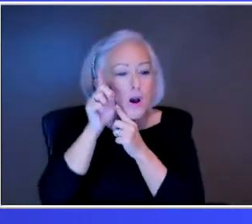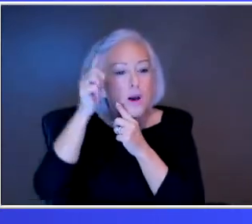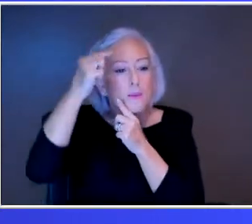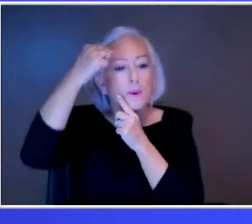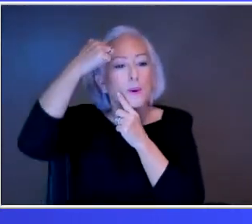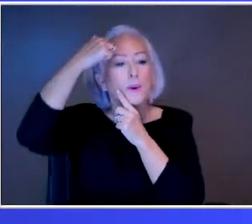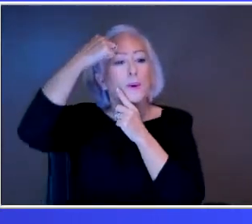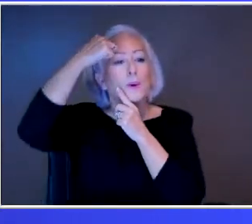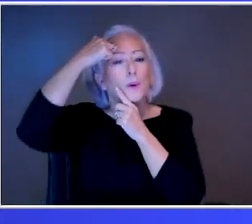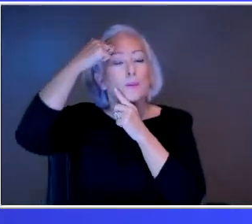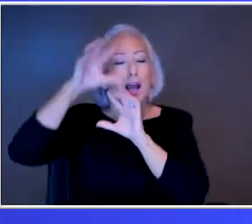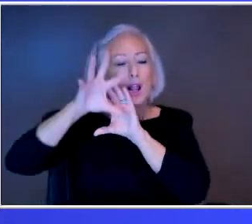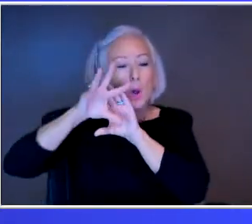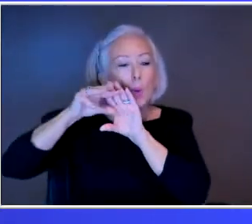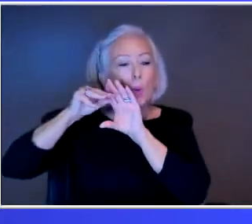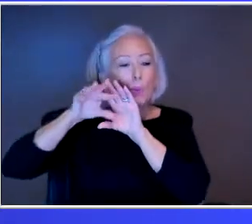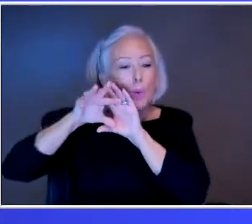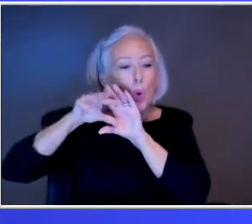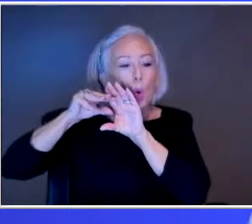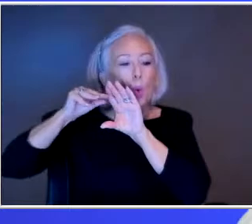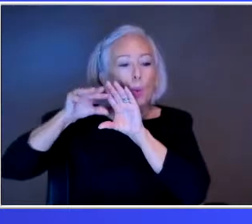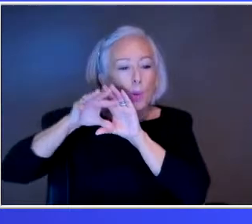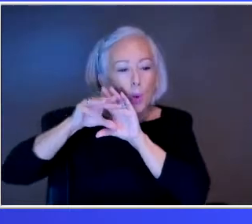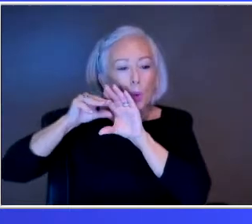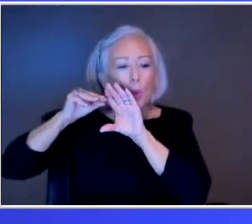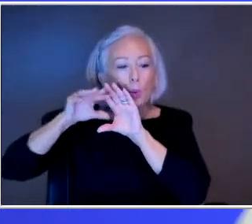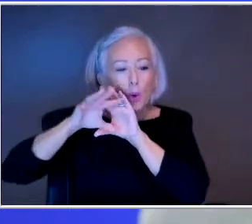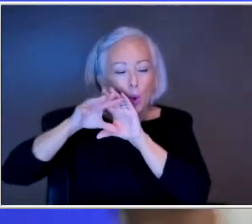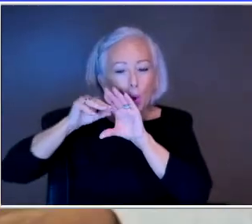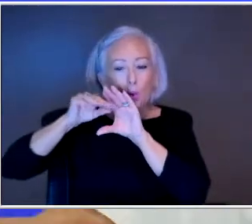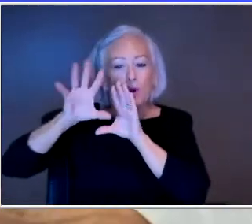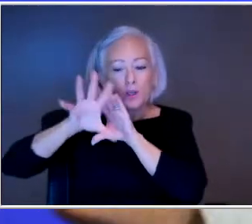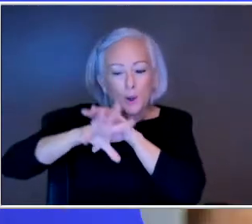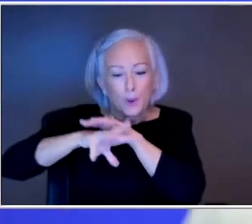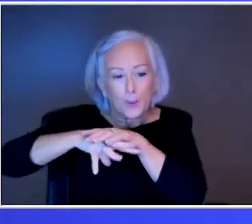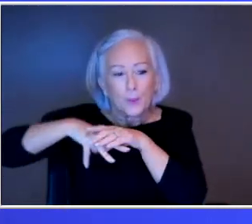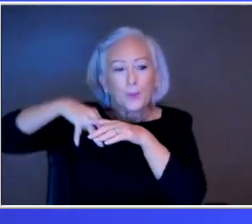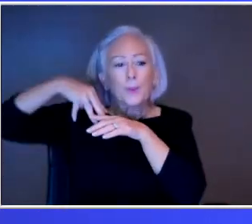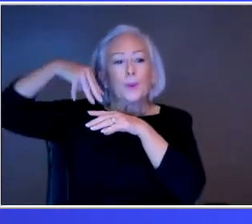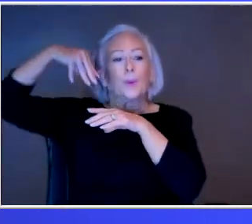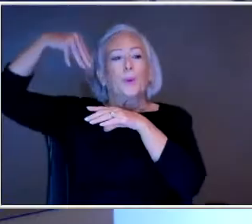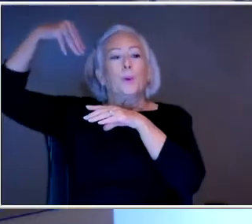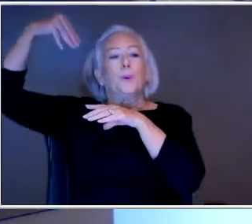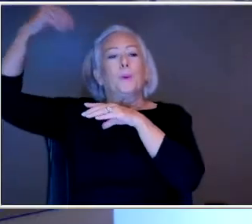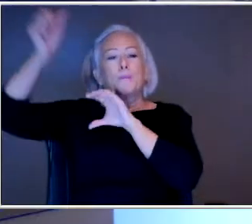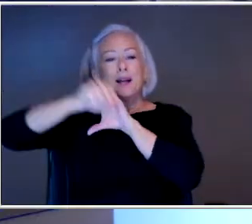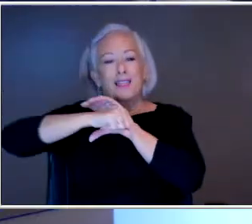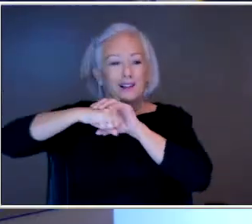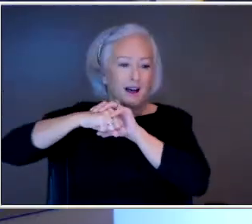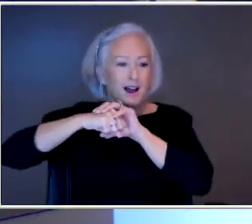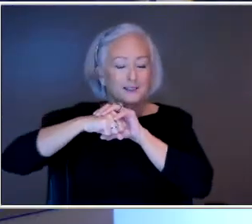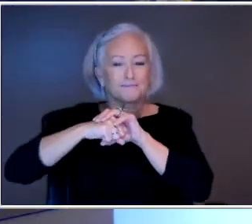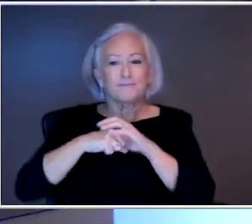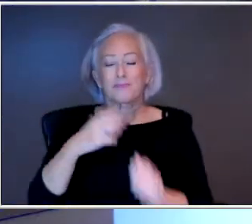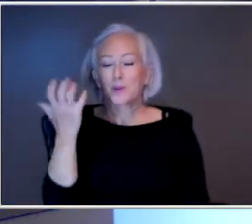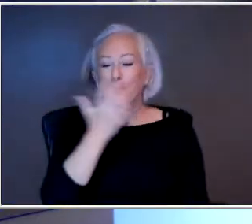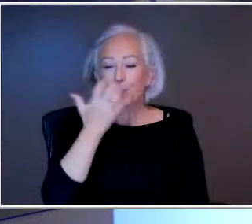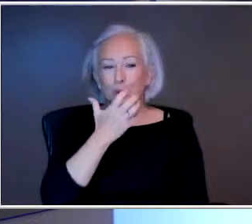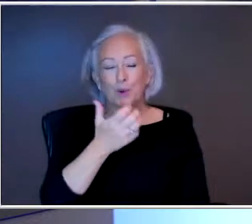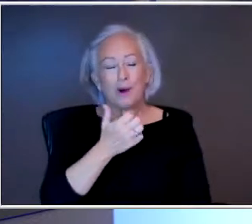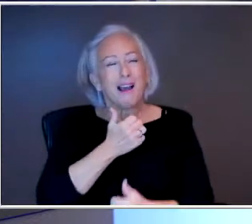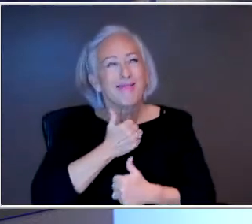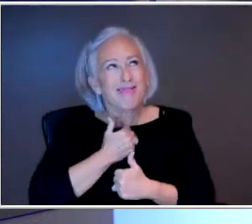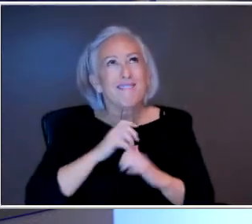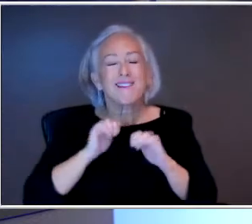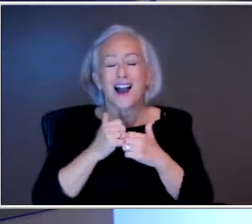that clot out in one whole piece through the catheter system out of the body. I love how you use your descriptions. It helps us